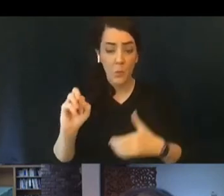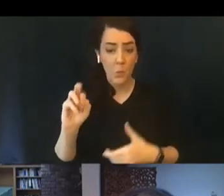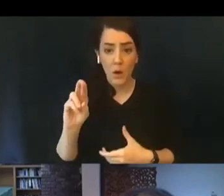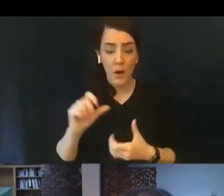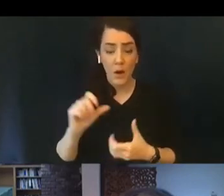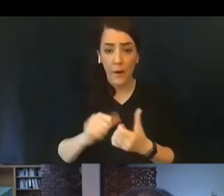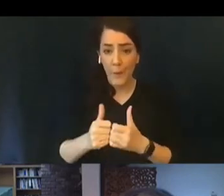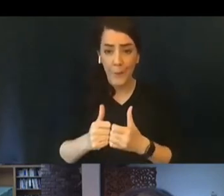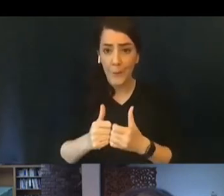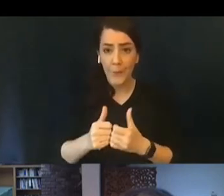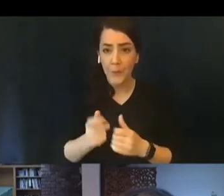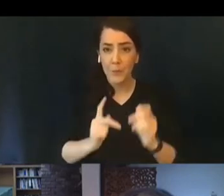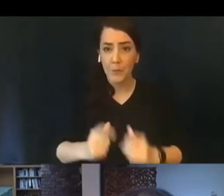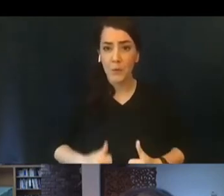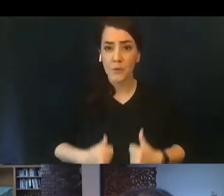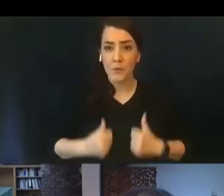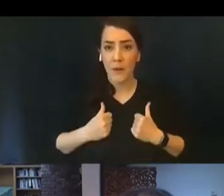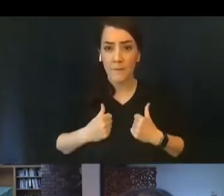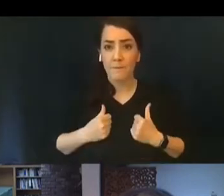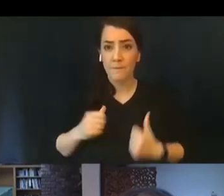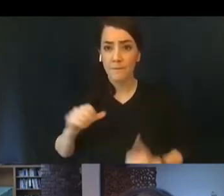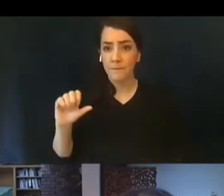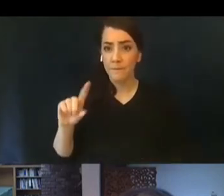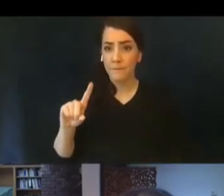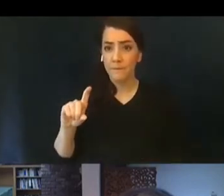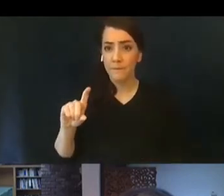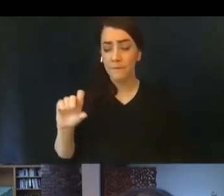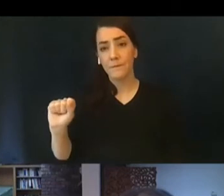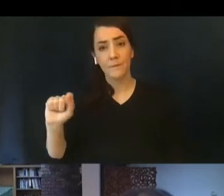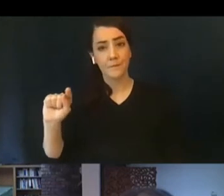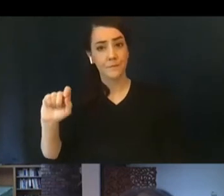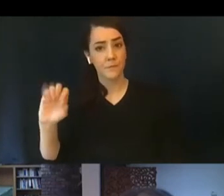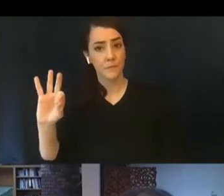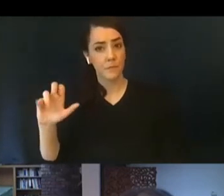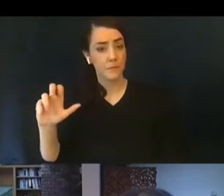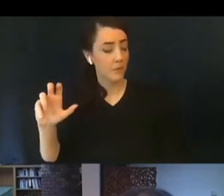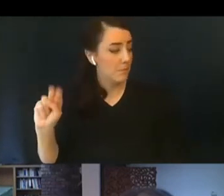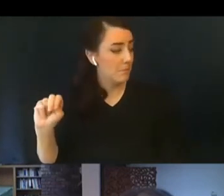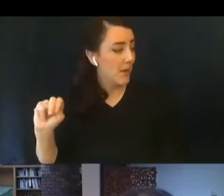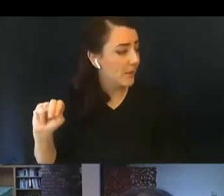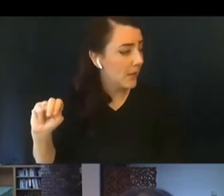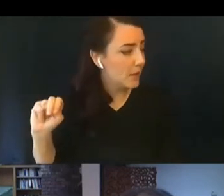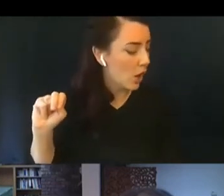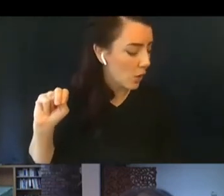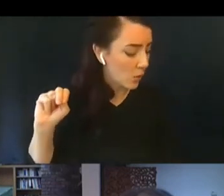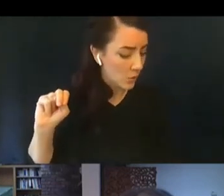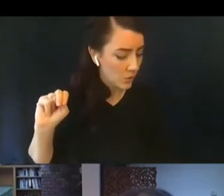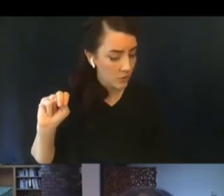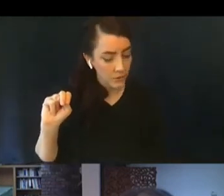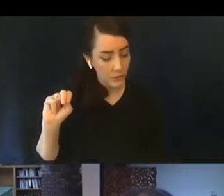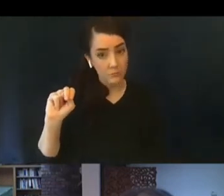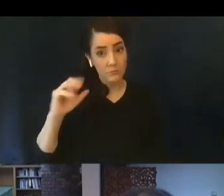That's a really good question. And I somewhat regret that